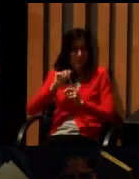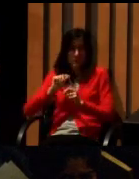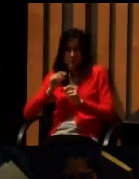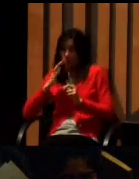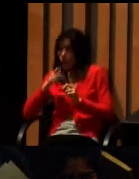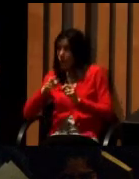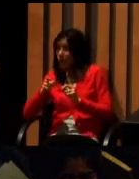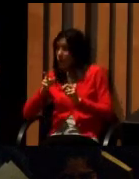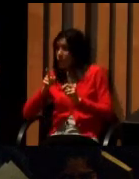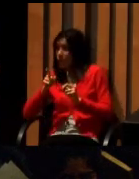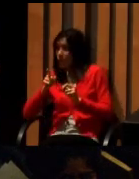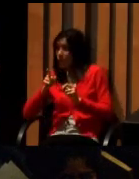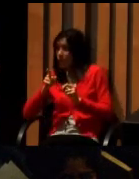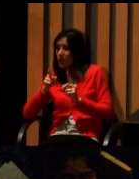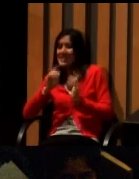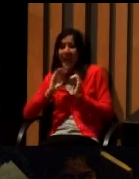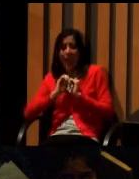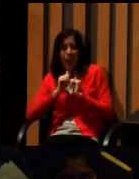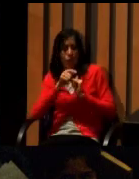It's all about how you treat my heart.